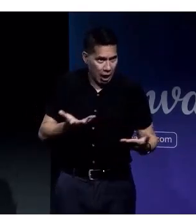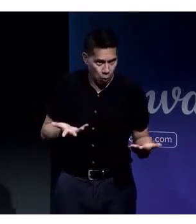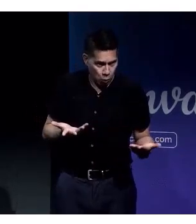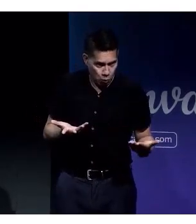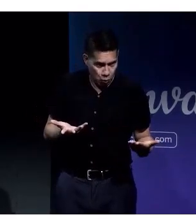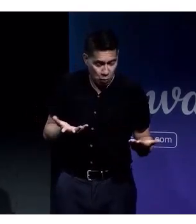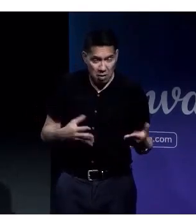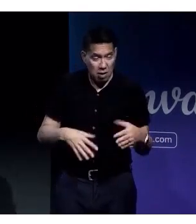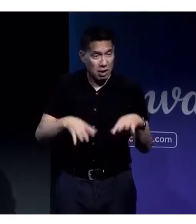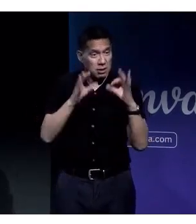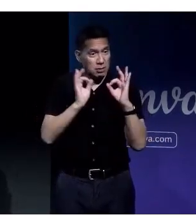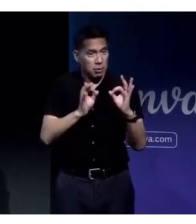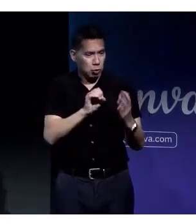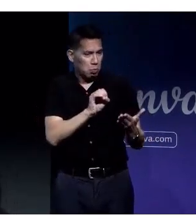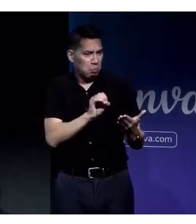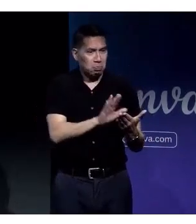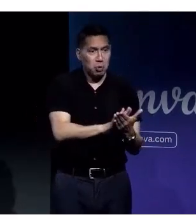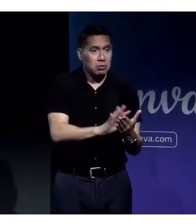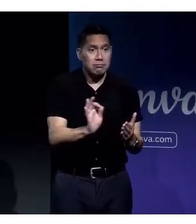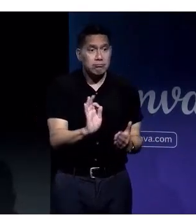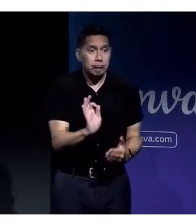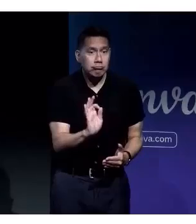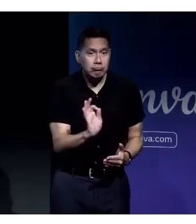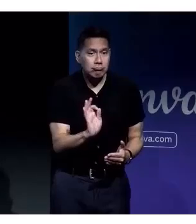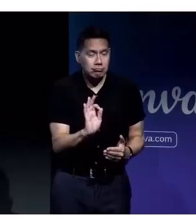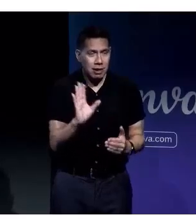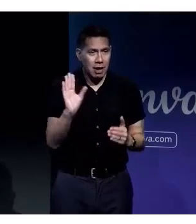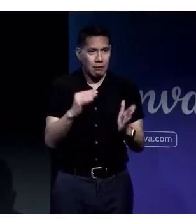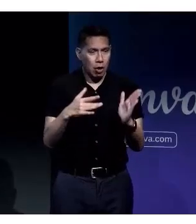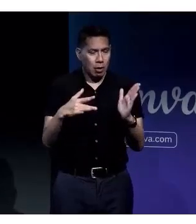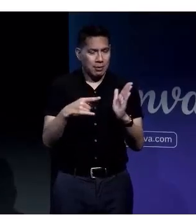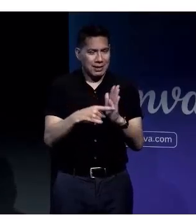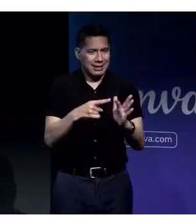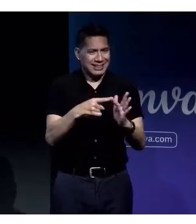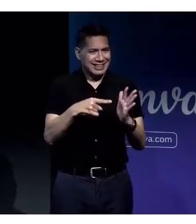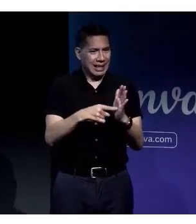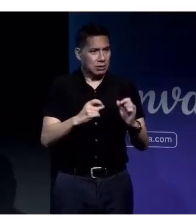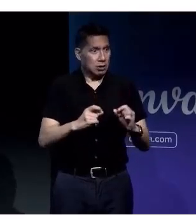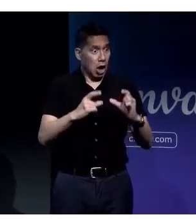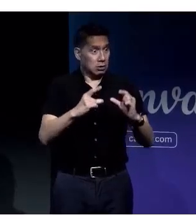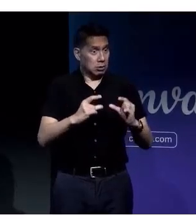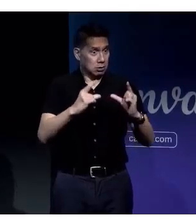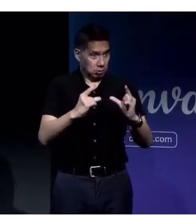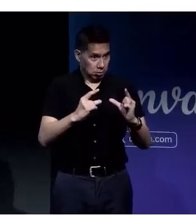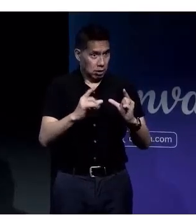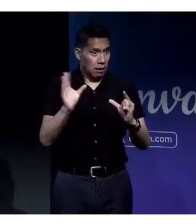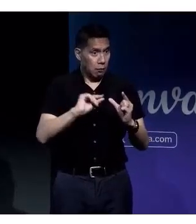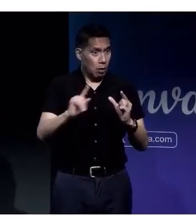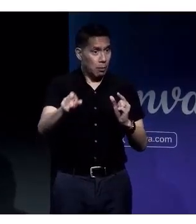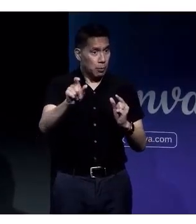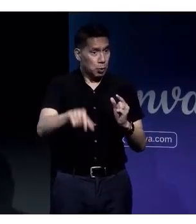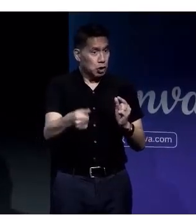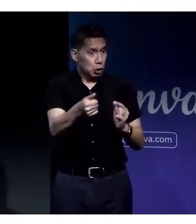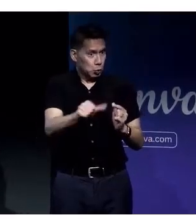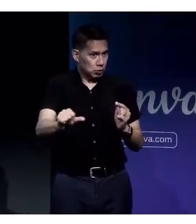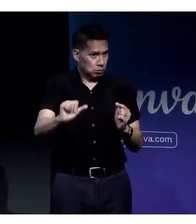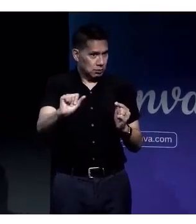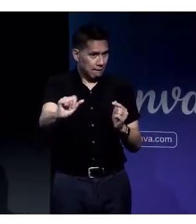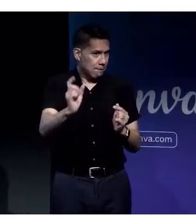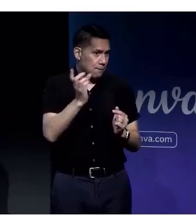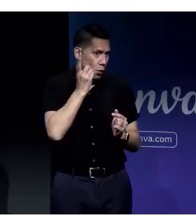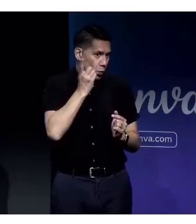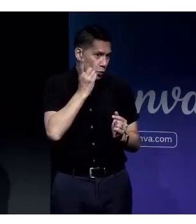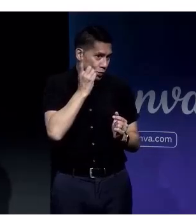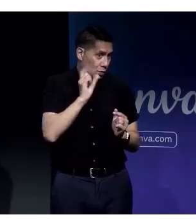No special treatment according to the text size setting, which is detected from the user's phone. So no special